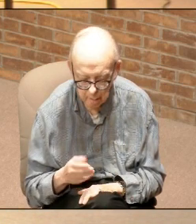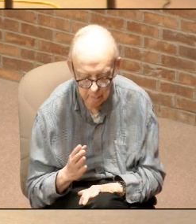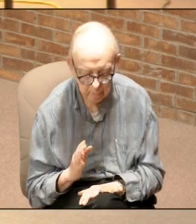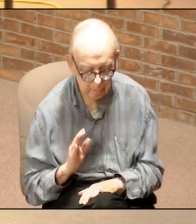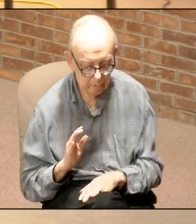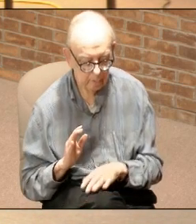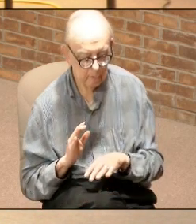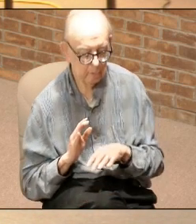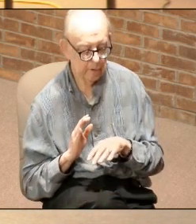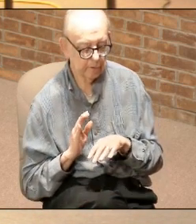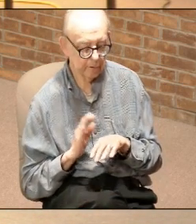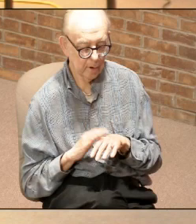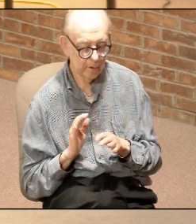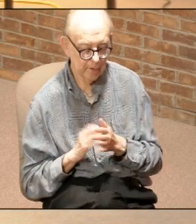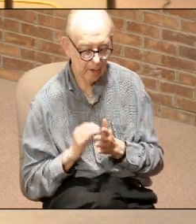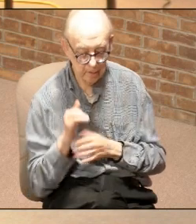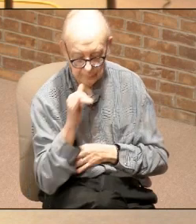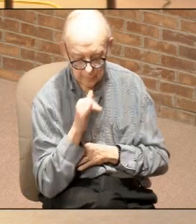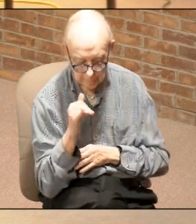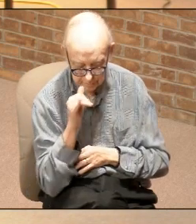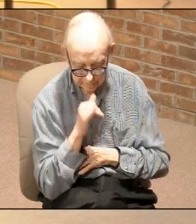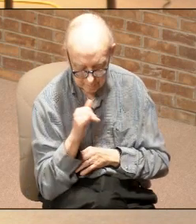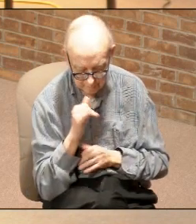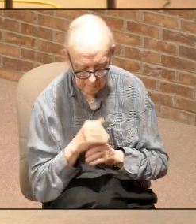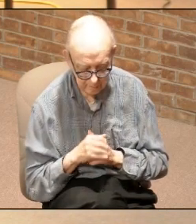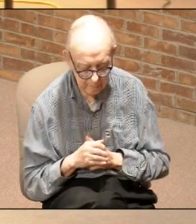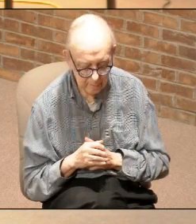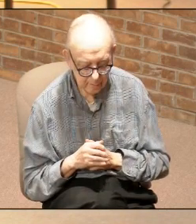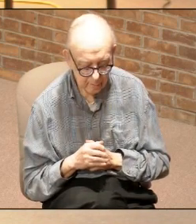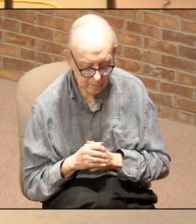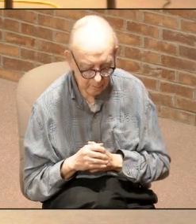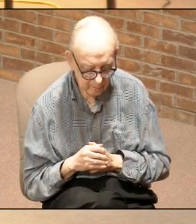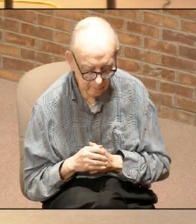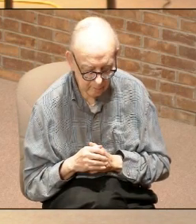god's calling it foolish that's his words